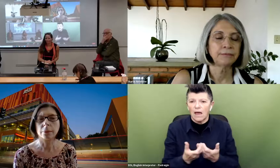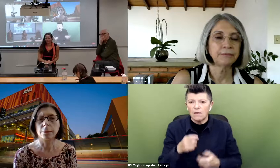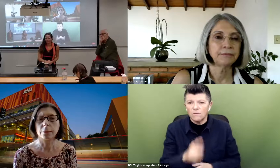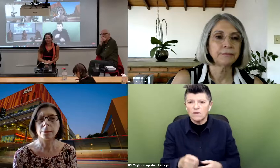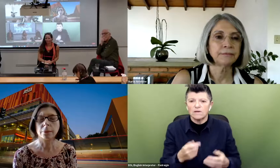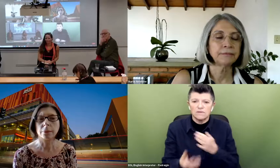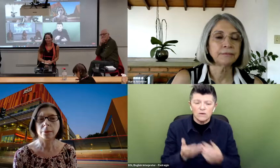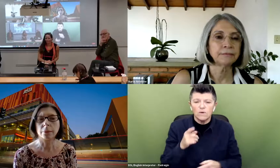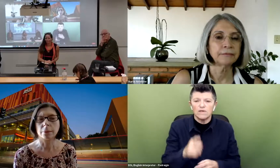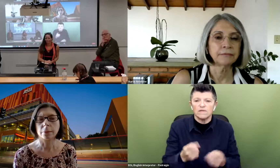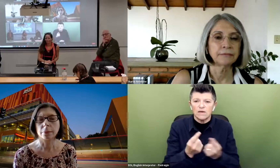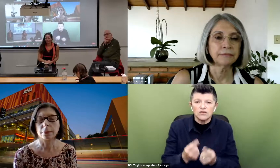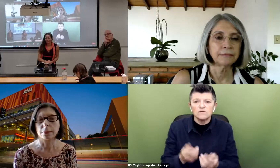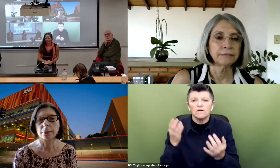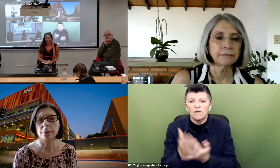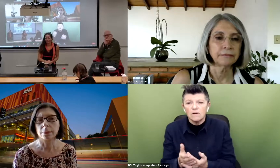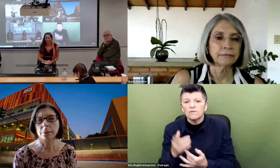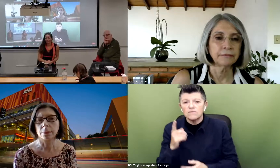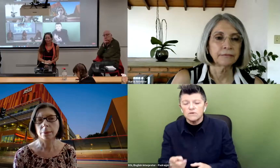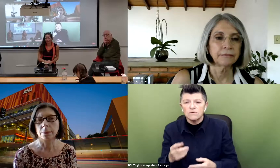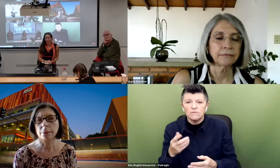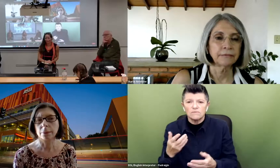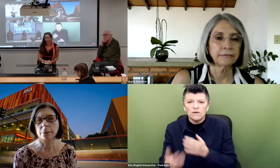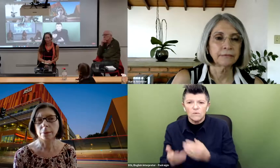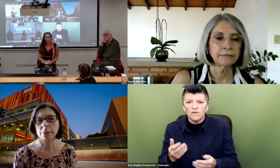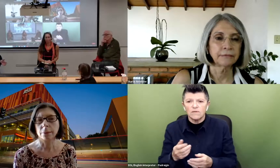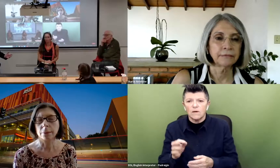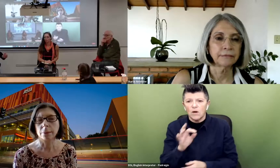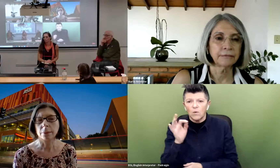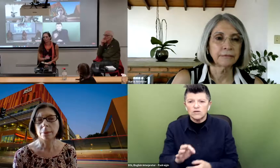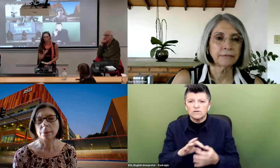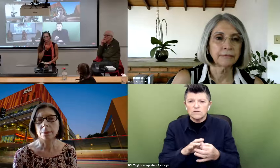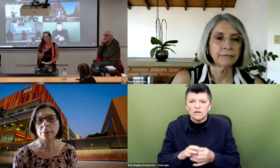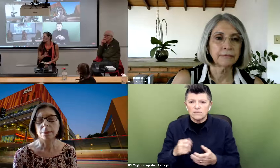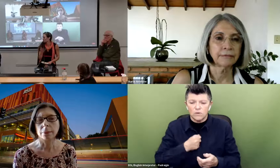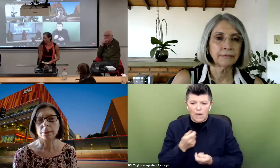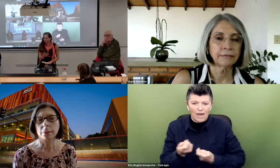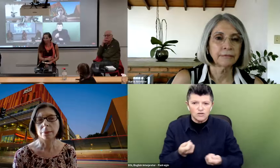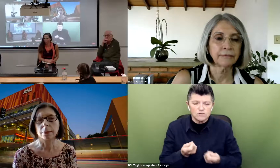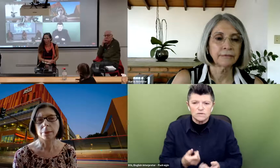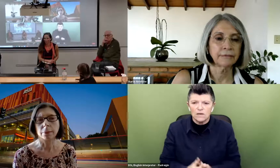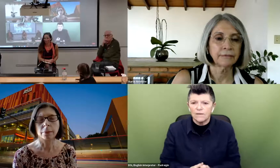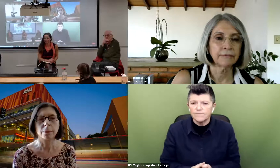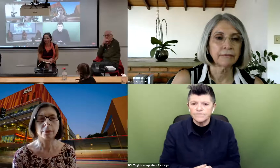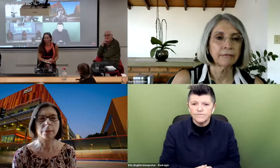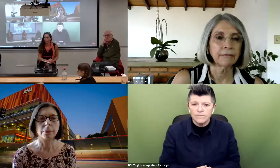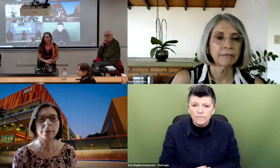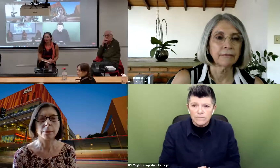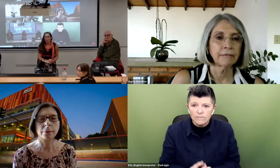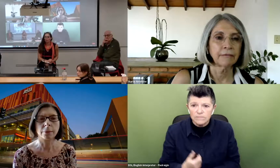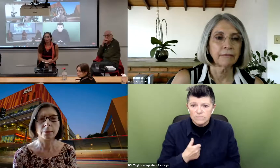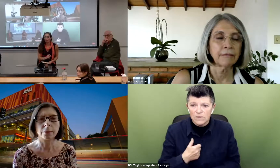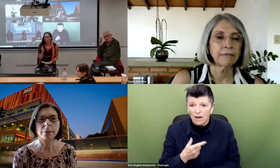to address subtler questions around agency? Thank you. There's another question I can go jump straight in and answer